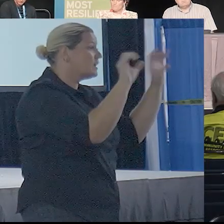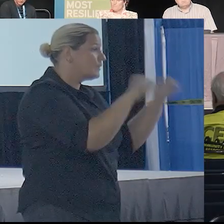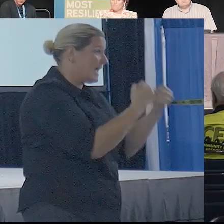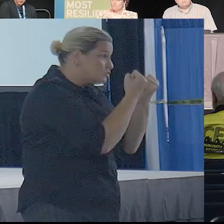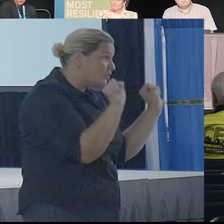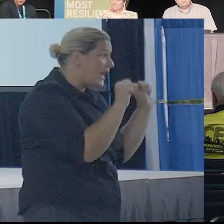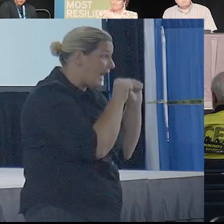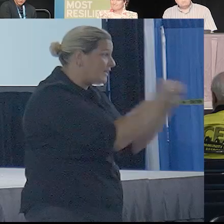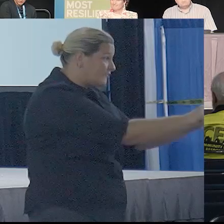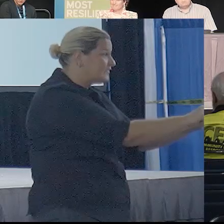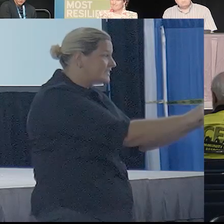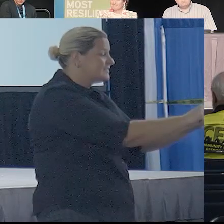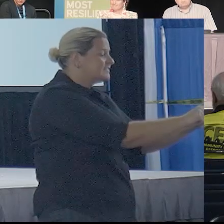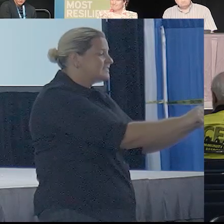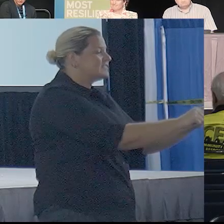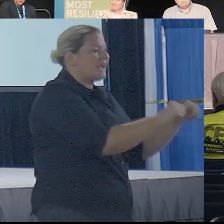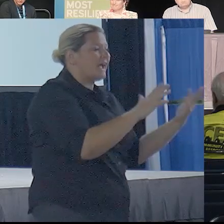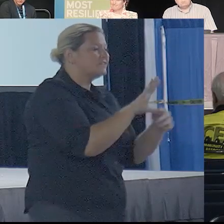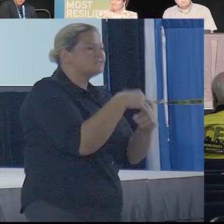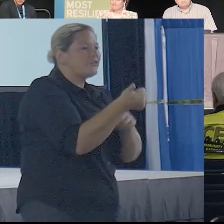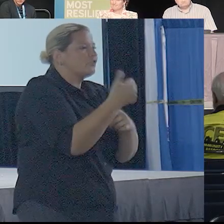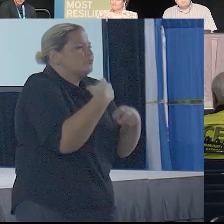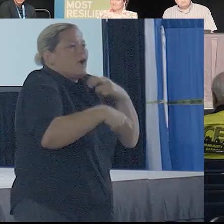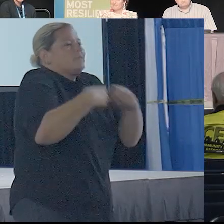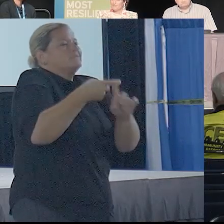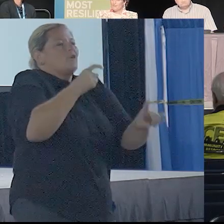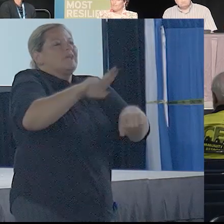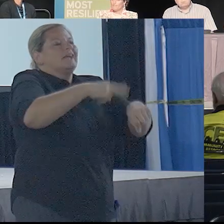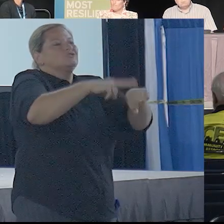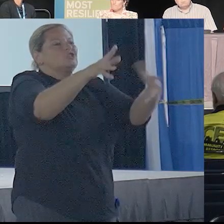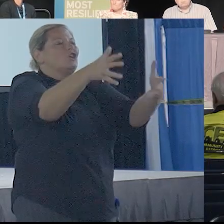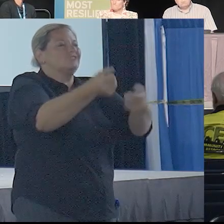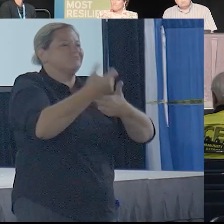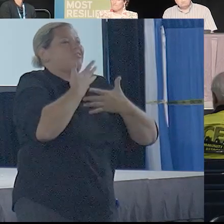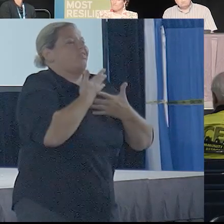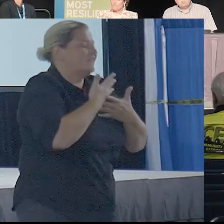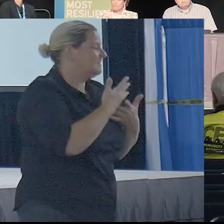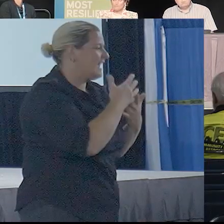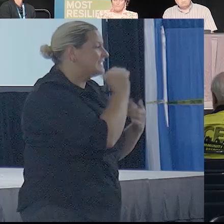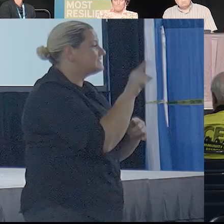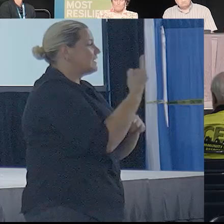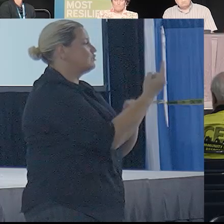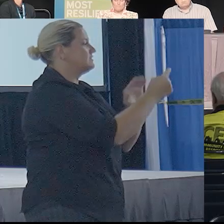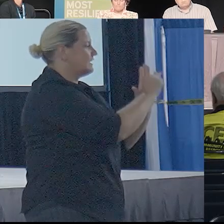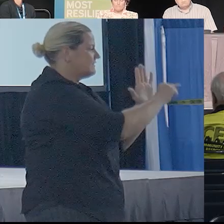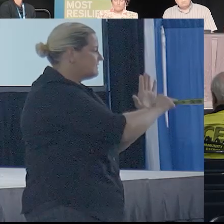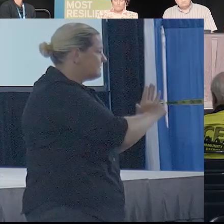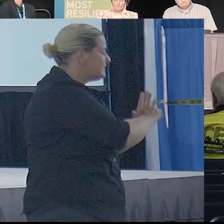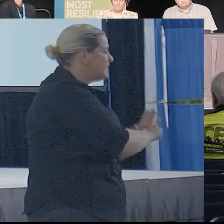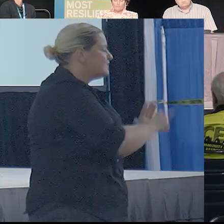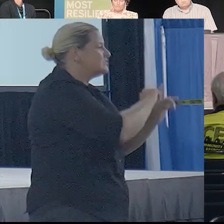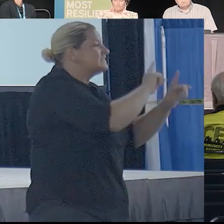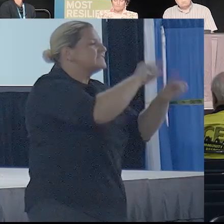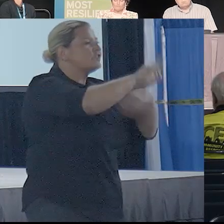other challenges that are thrown before us by nature. And it's not only nature. There are other kinds of